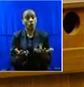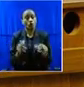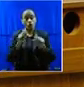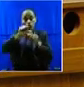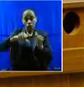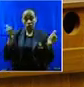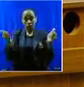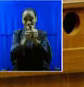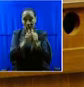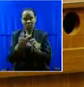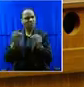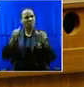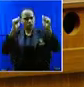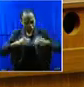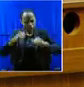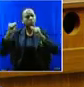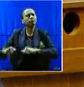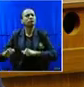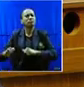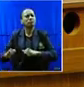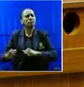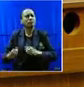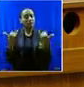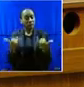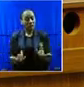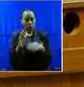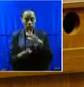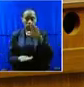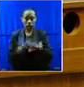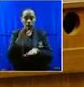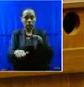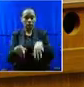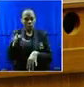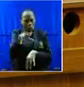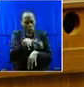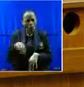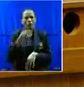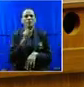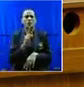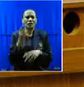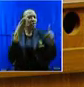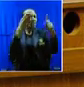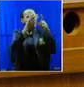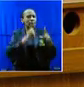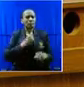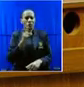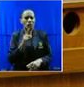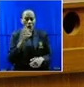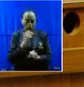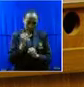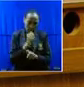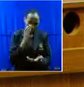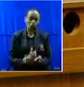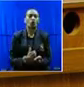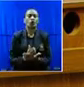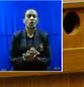partners. Through these measures, we aim to achieve sufficient, secure, and